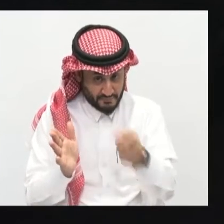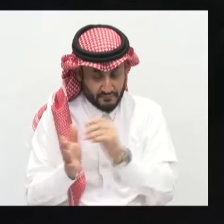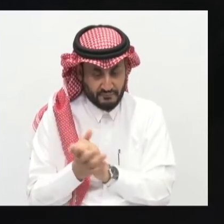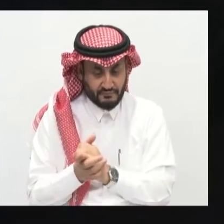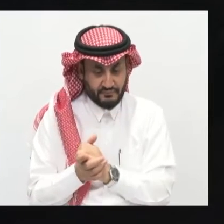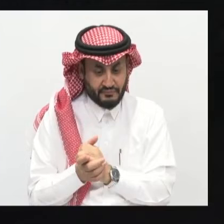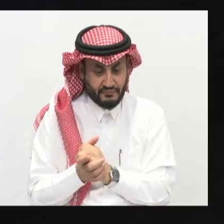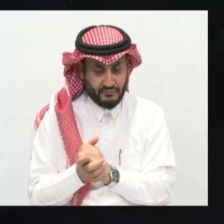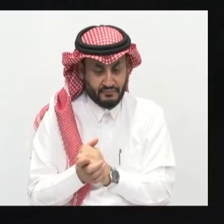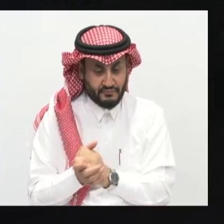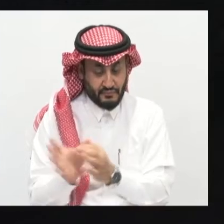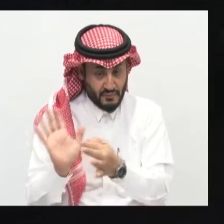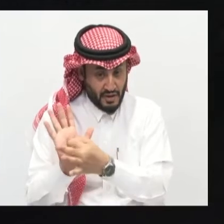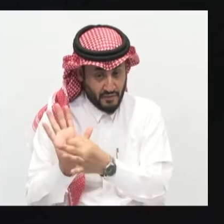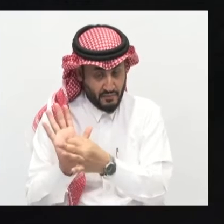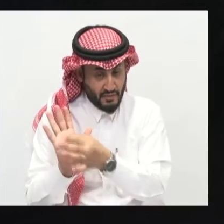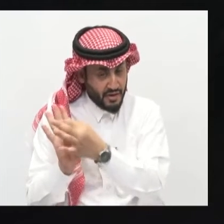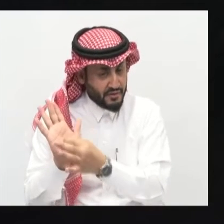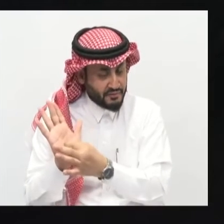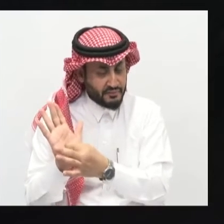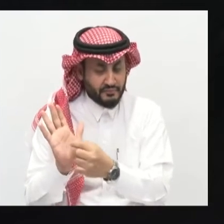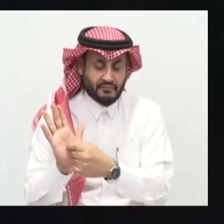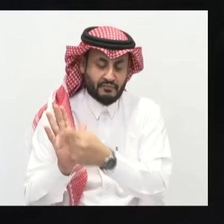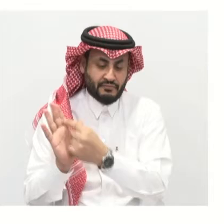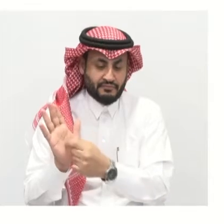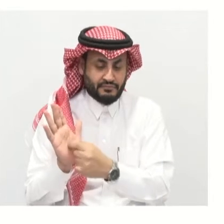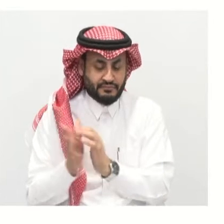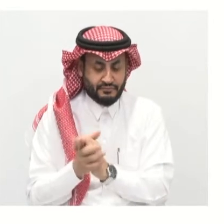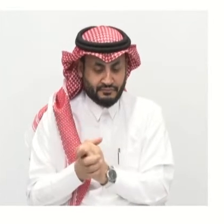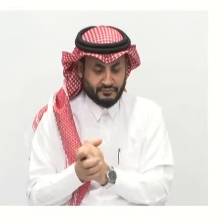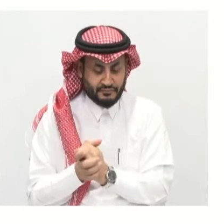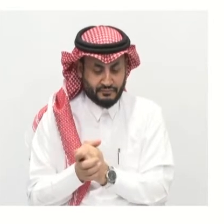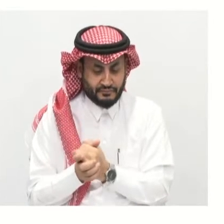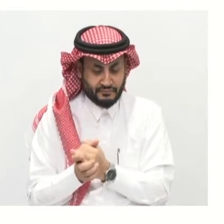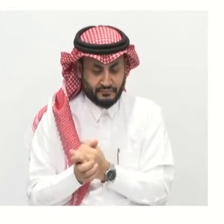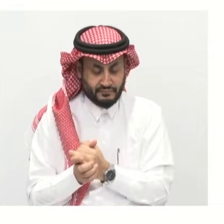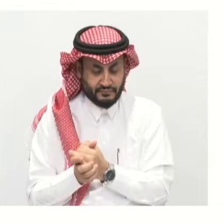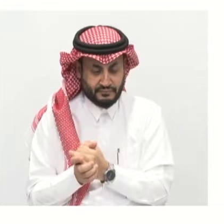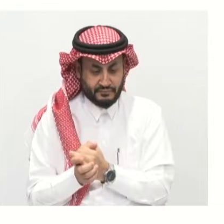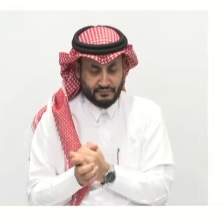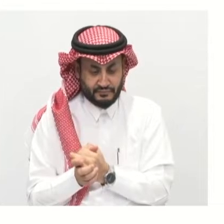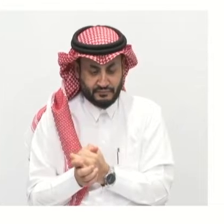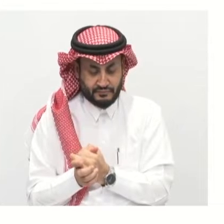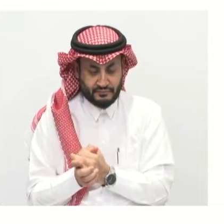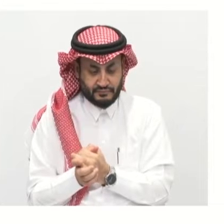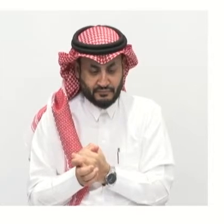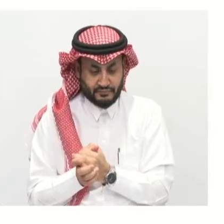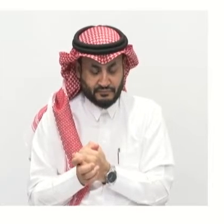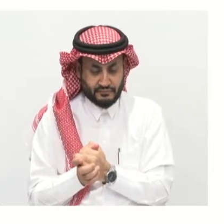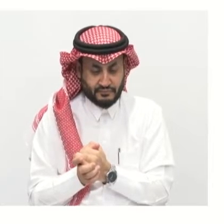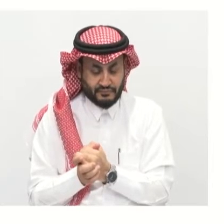Really? I didn't put a full stop? Should I put a full stop? Oh, a question mark. Okay, let's put a question mark because this is a question. Excellent